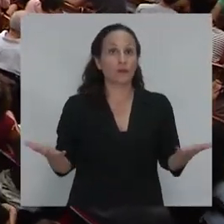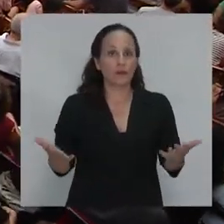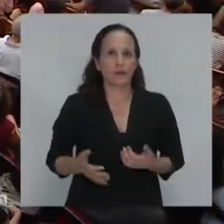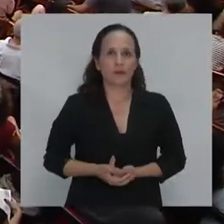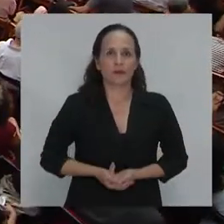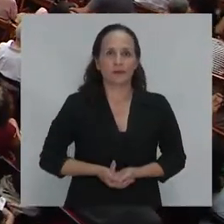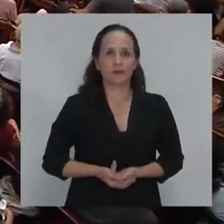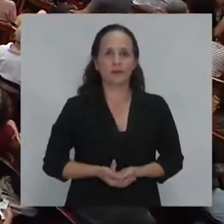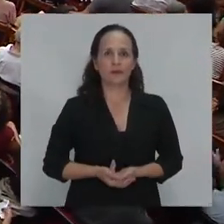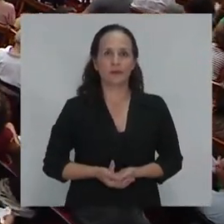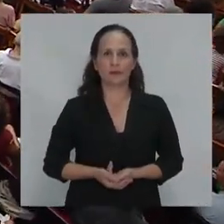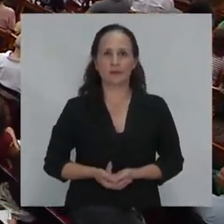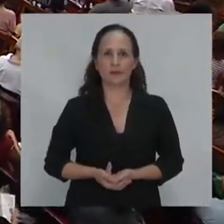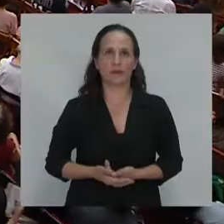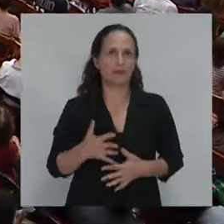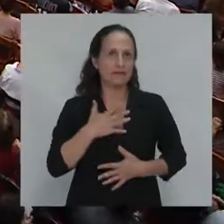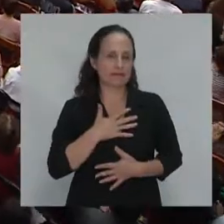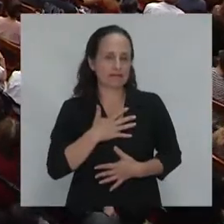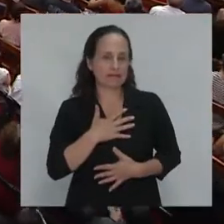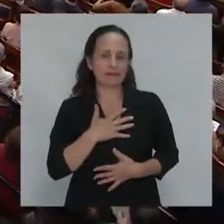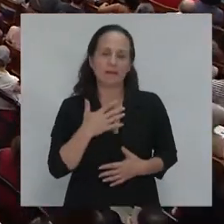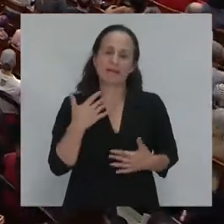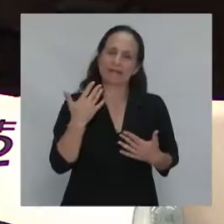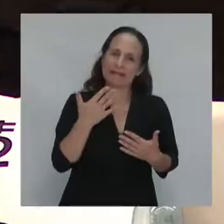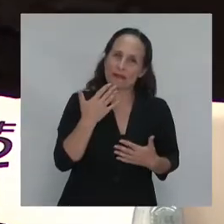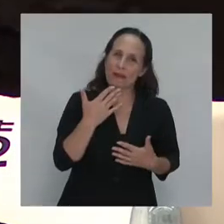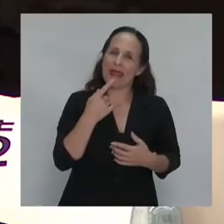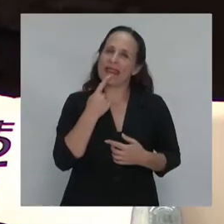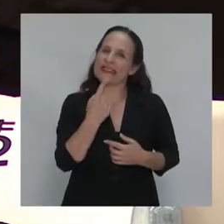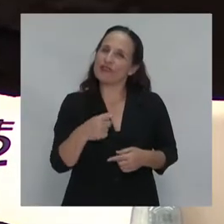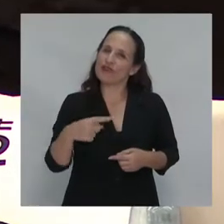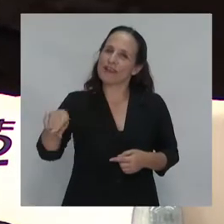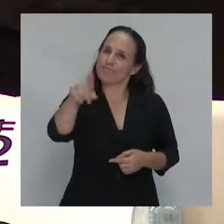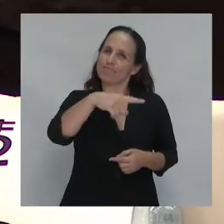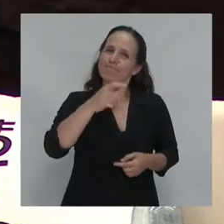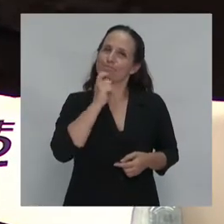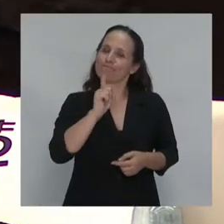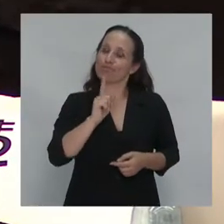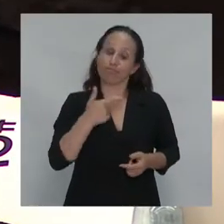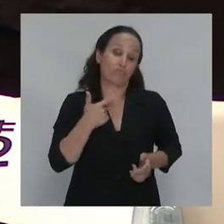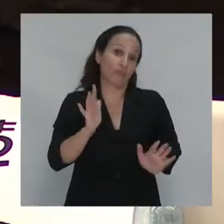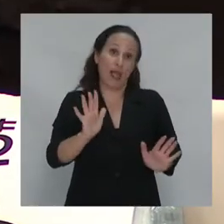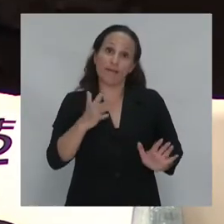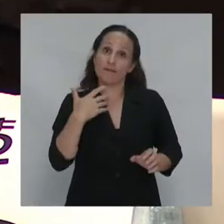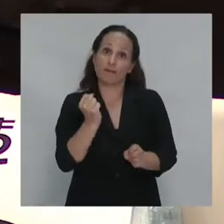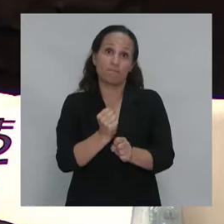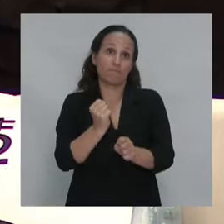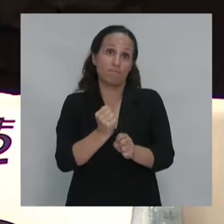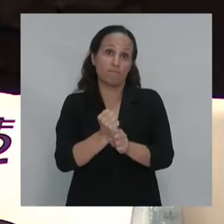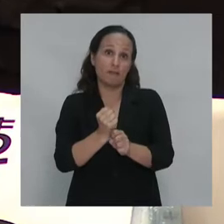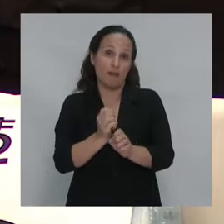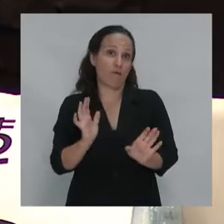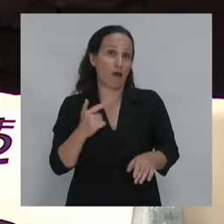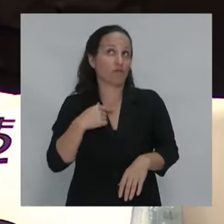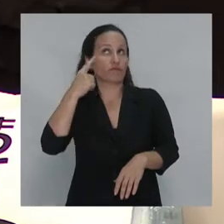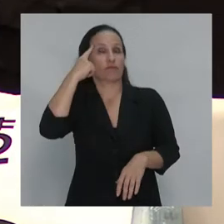I'm afraid I'm going to say things that you don't like and that's my job because I believe that if we're going to change the